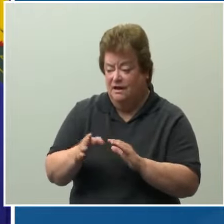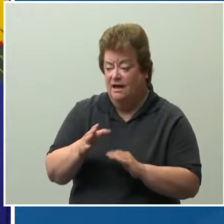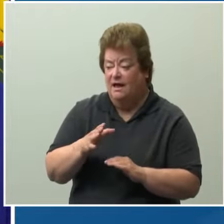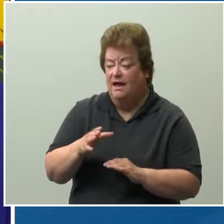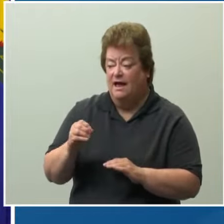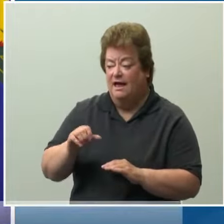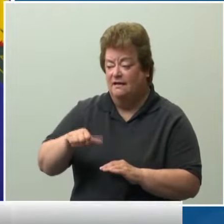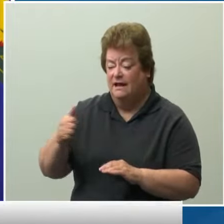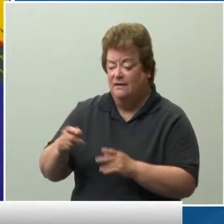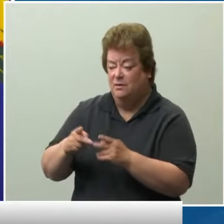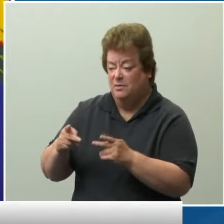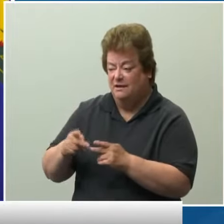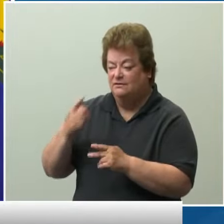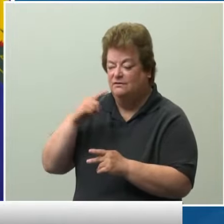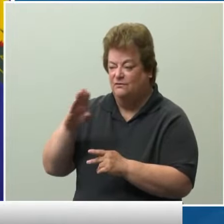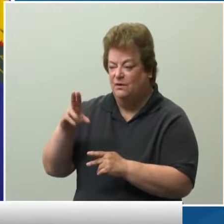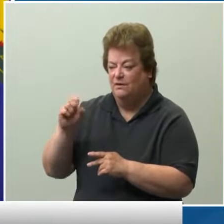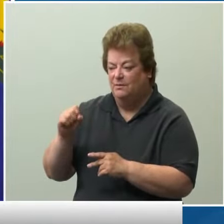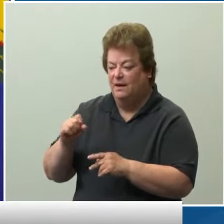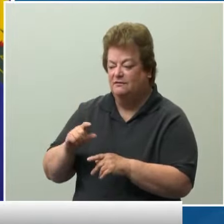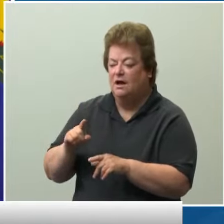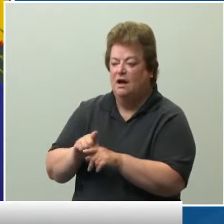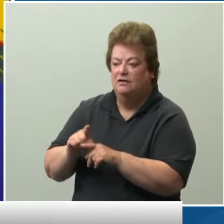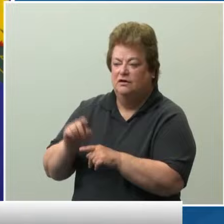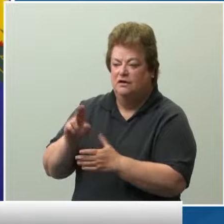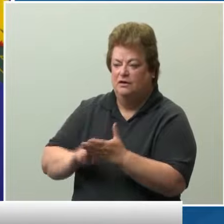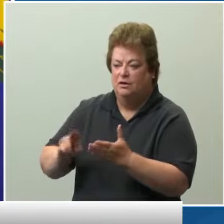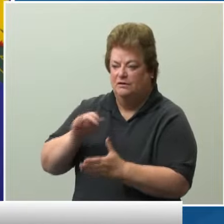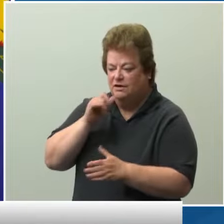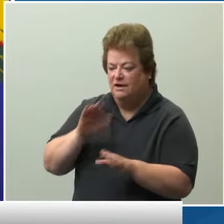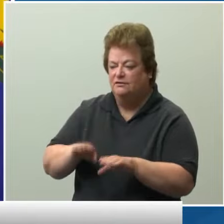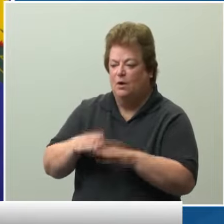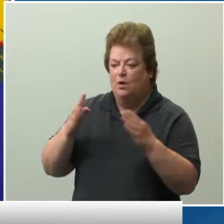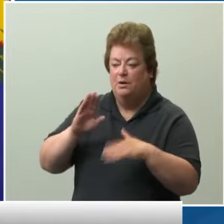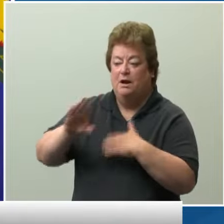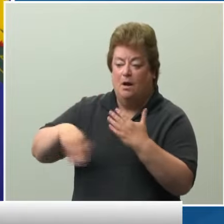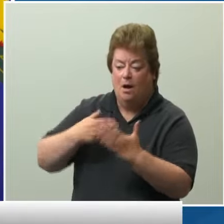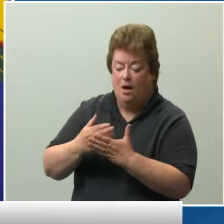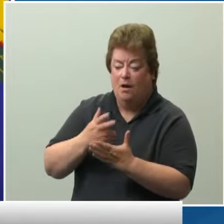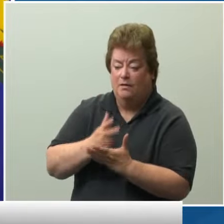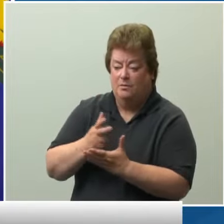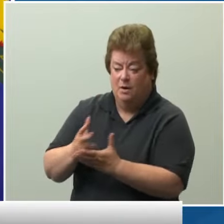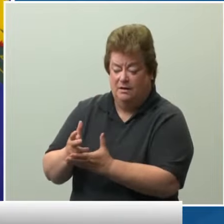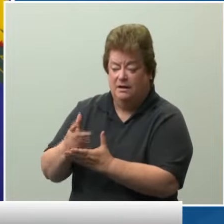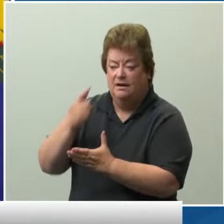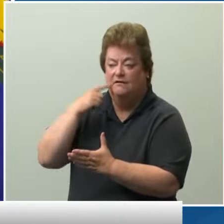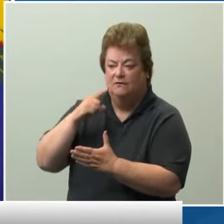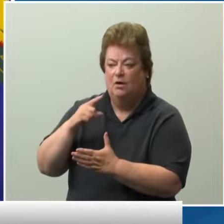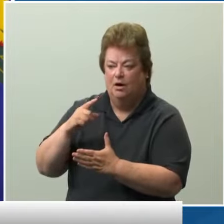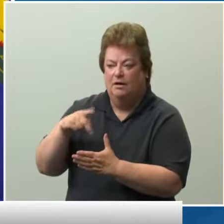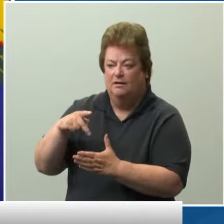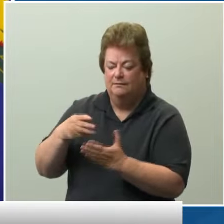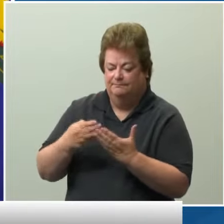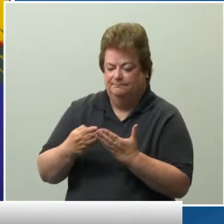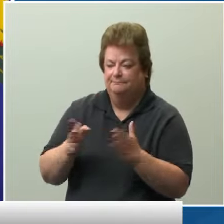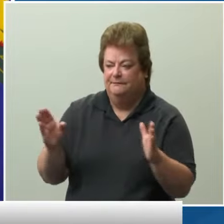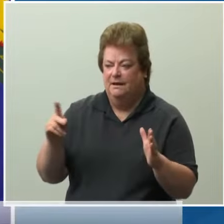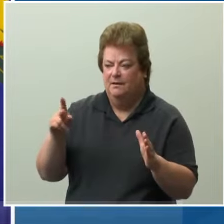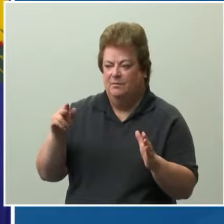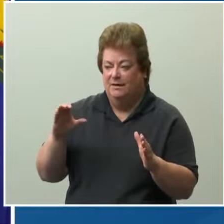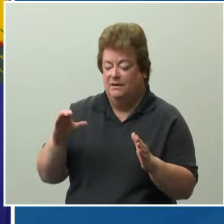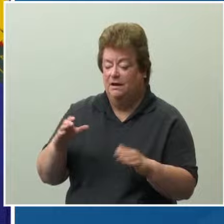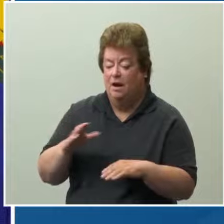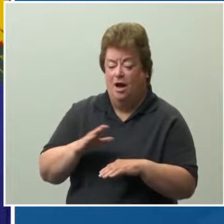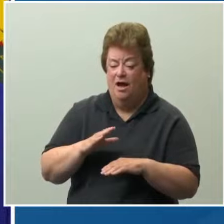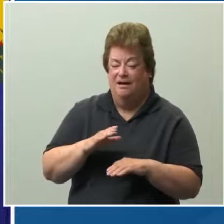park for StarTran, the university is also opening up all of their parking to the entire public, whereas on football